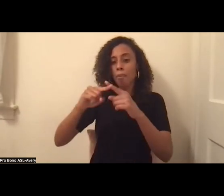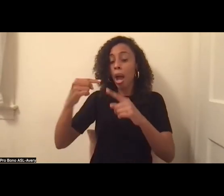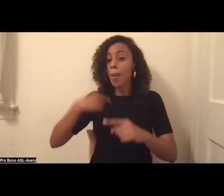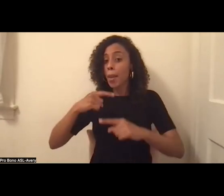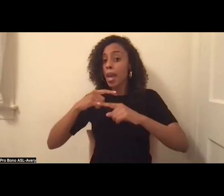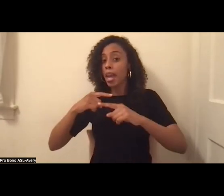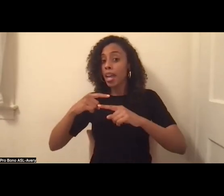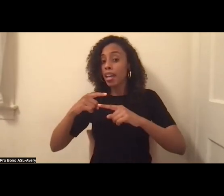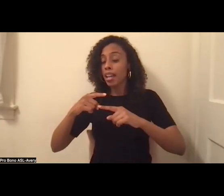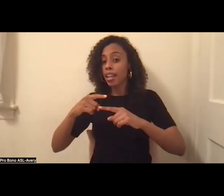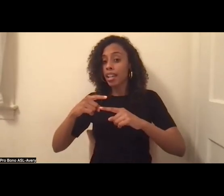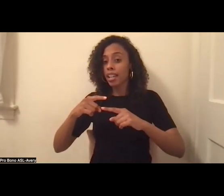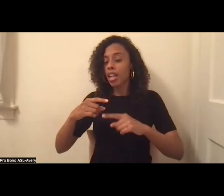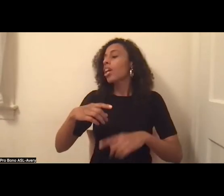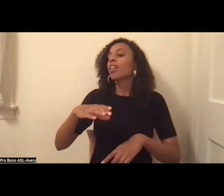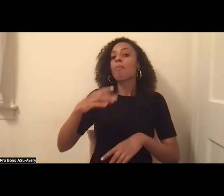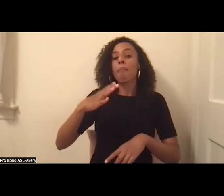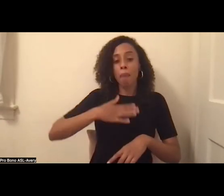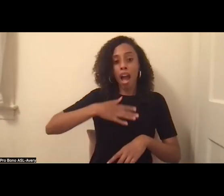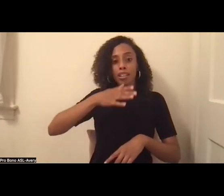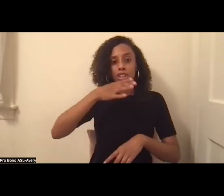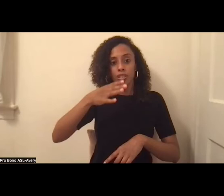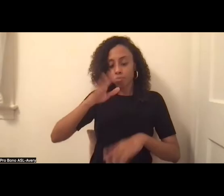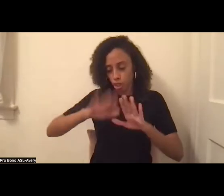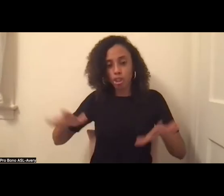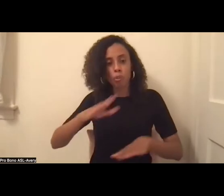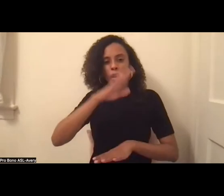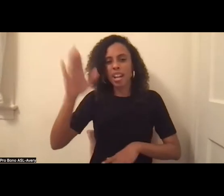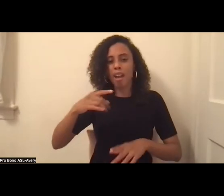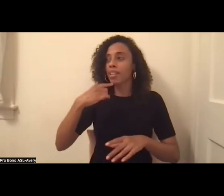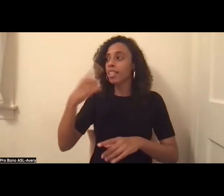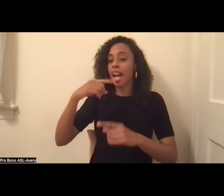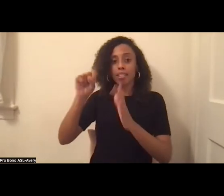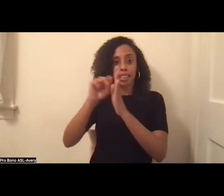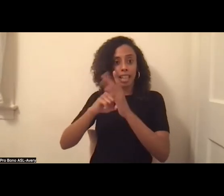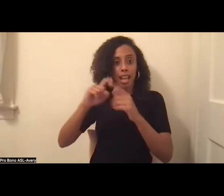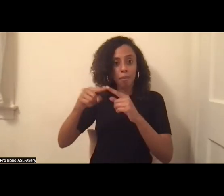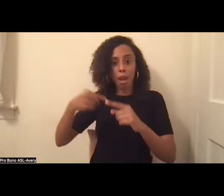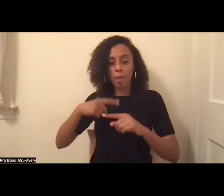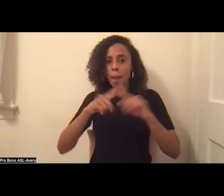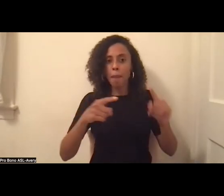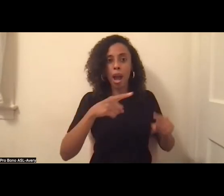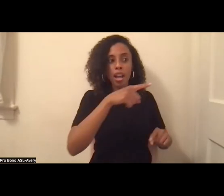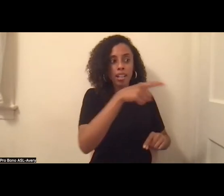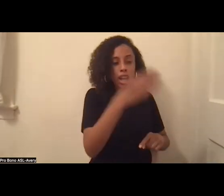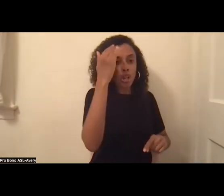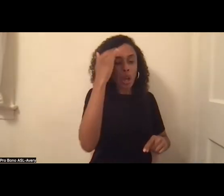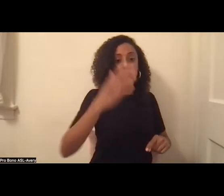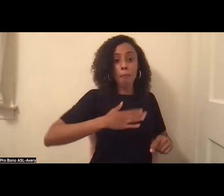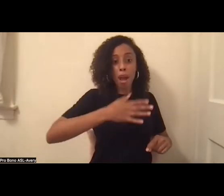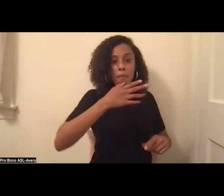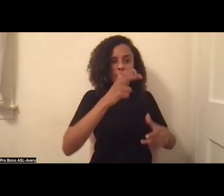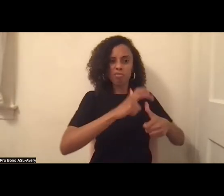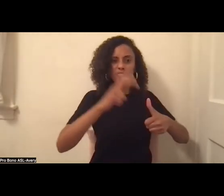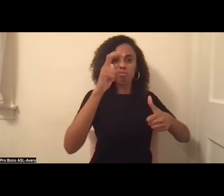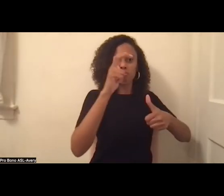me to my mama, right? And they know that my mother trumps everything, right? And so the idea